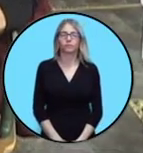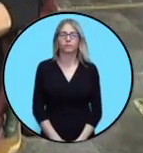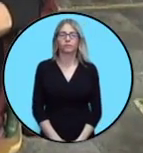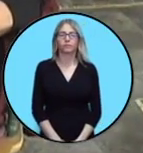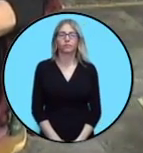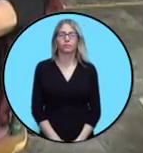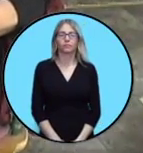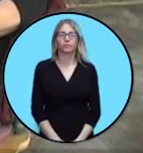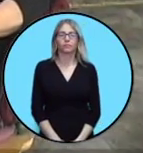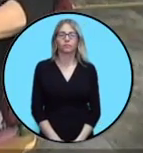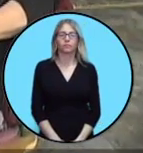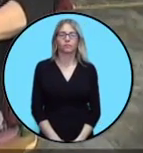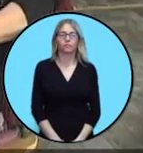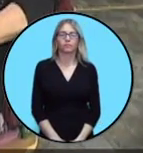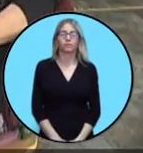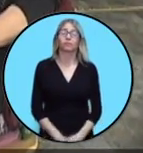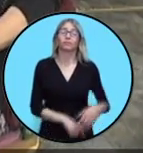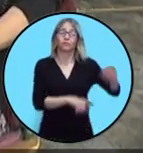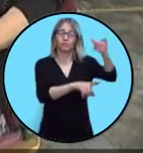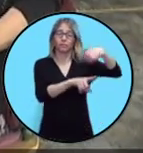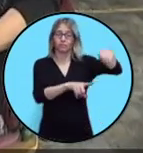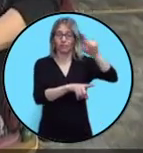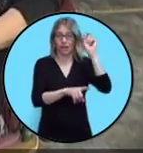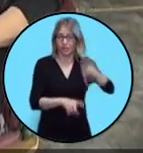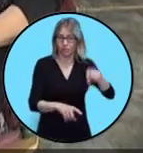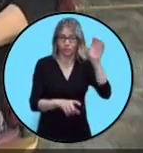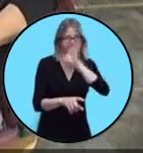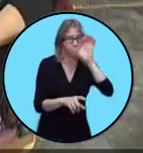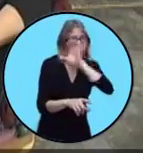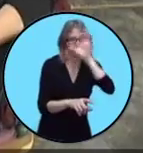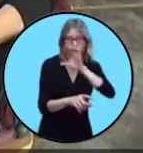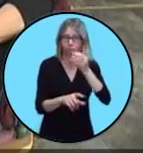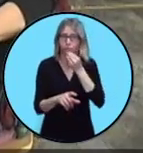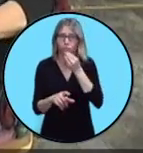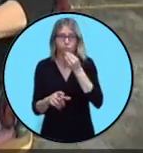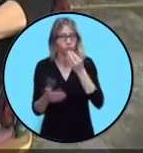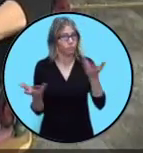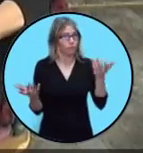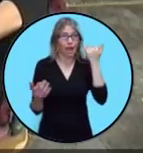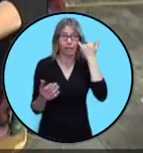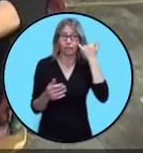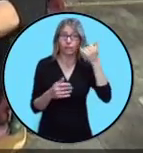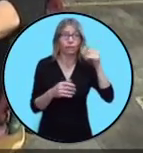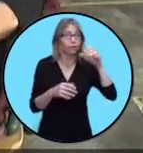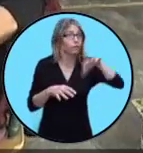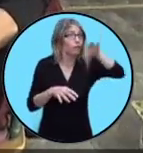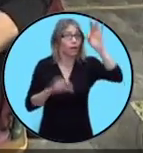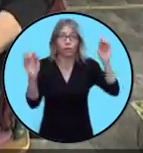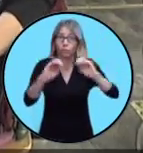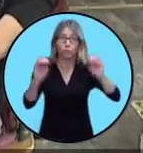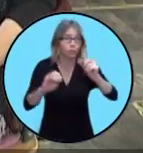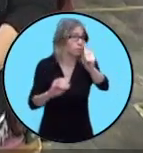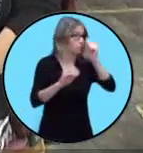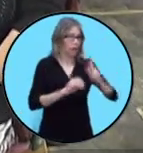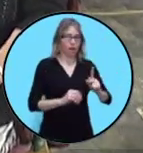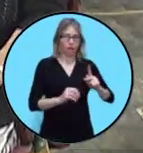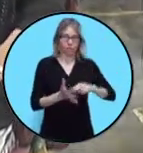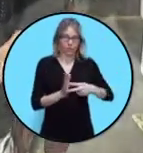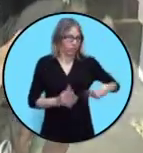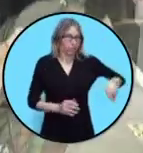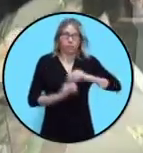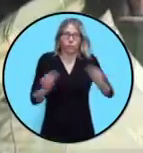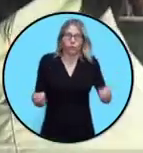alone, they had to try and catch something to eat because back then they didn't have nothing to